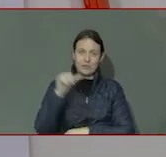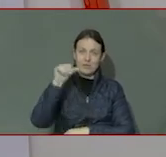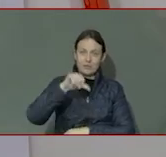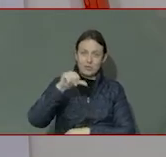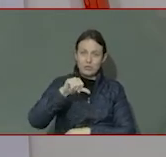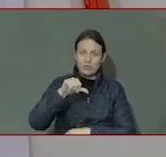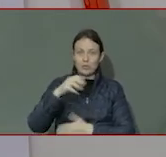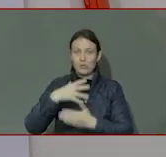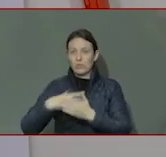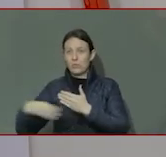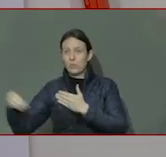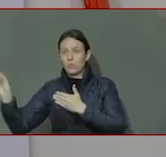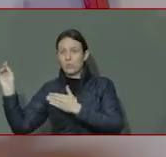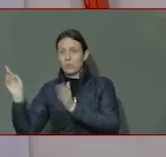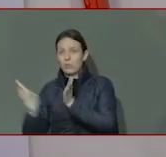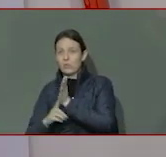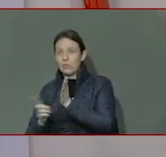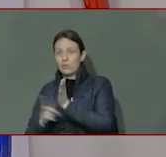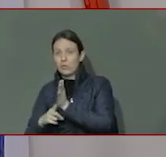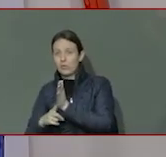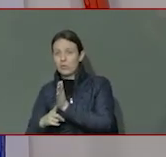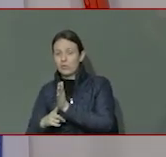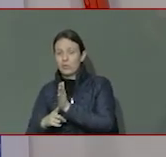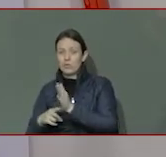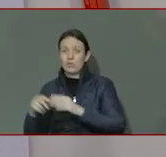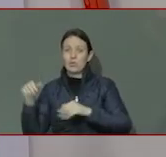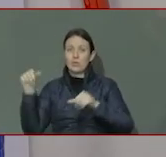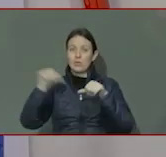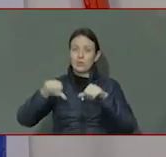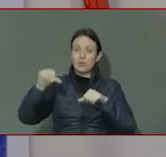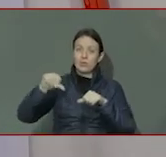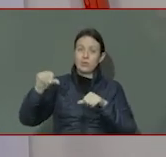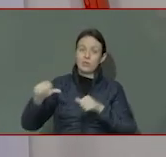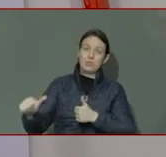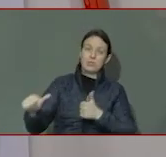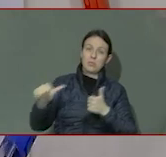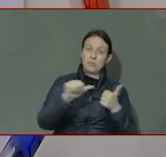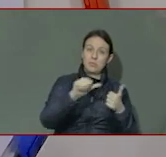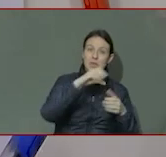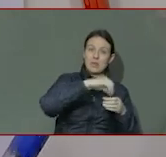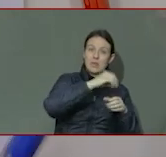out to the urine, in comparison to the salts that are reabsorbed?